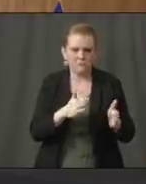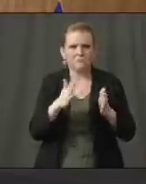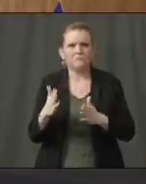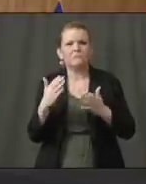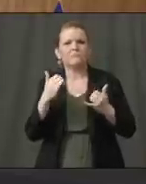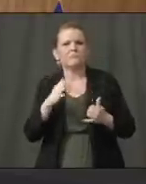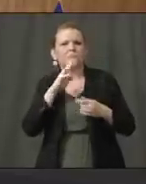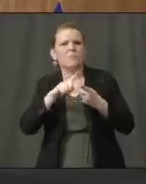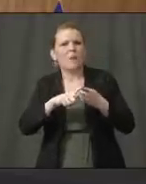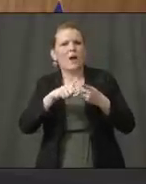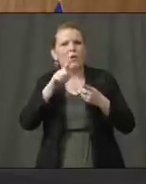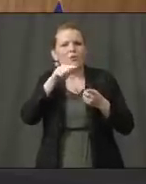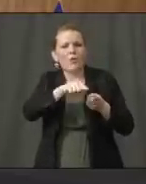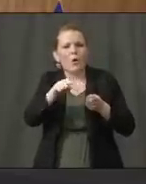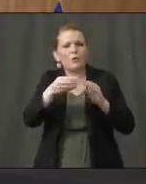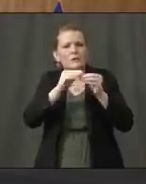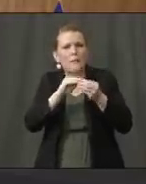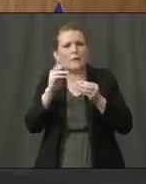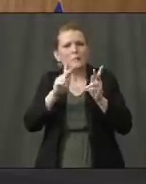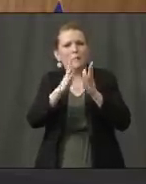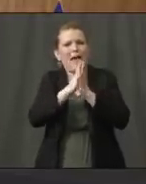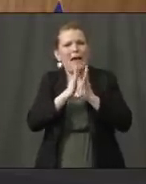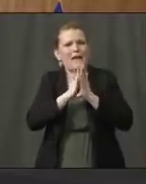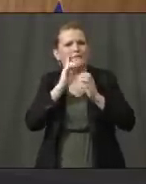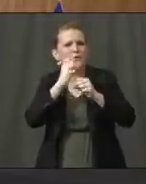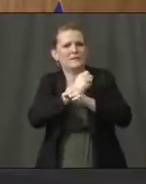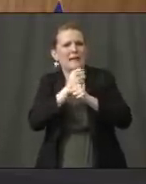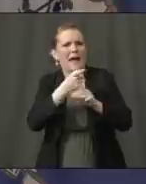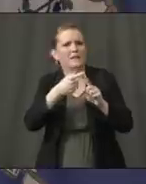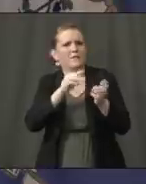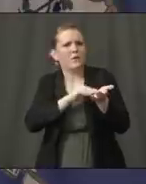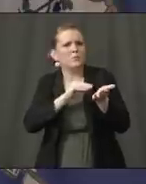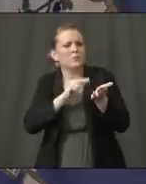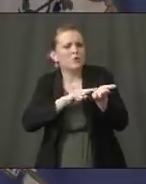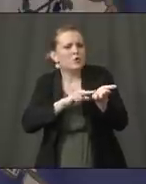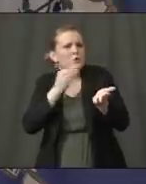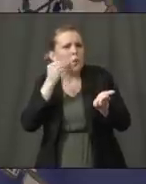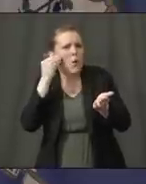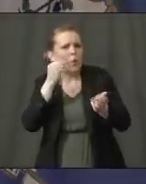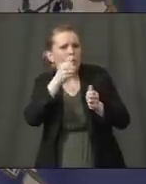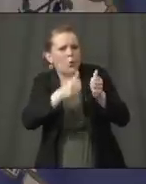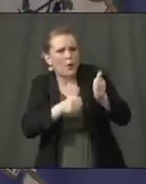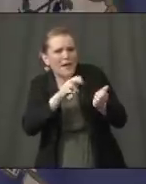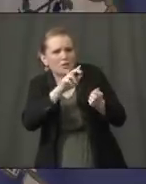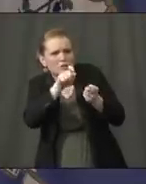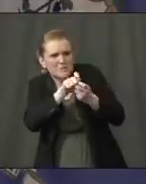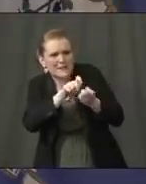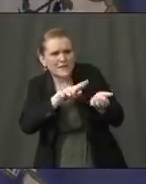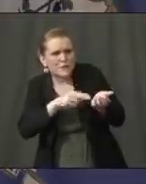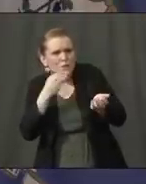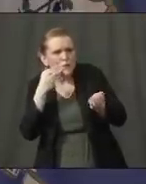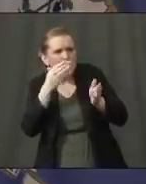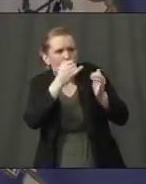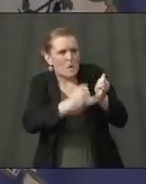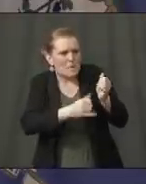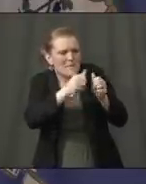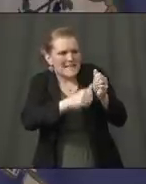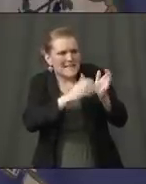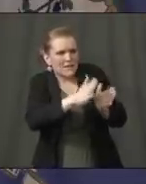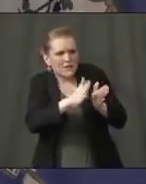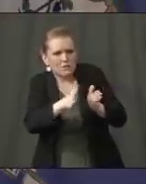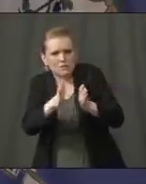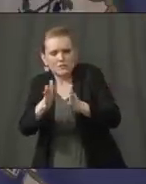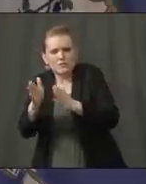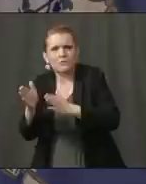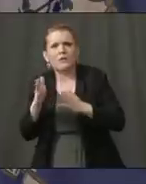going to be released. I'll take the first one, and Josh can, is our PhD in nursing homes. I